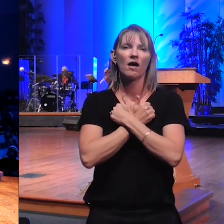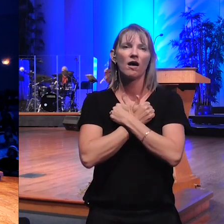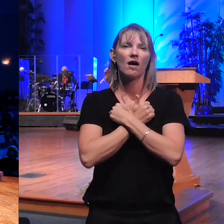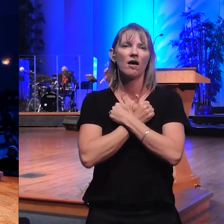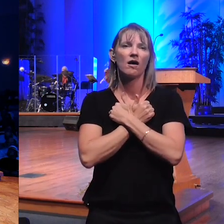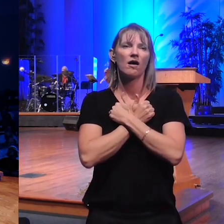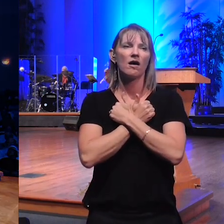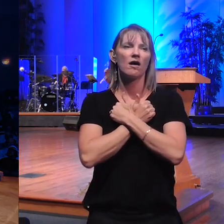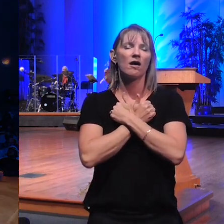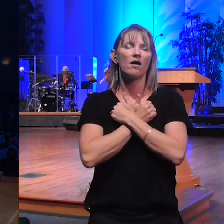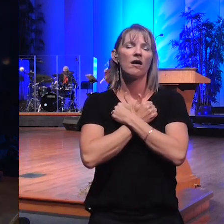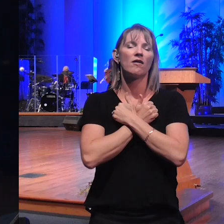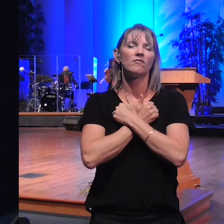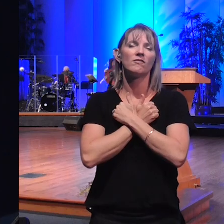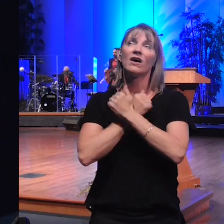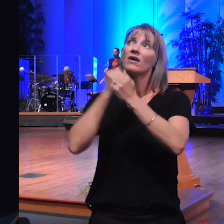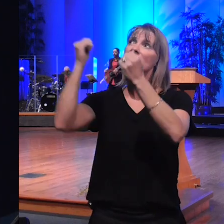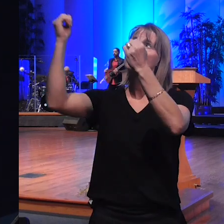Love